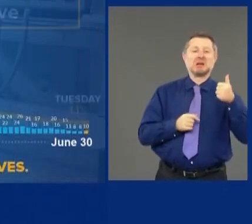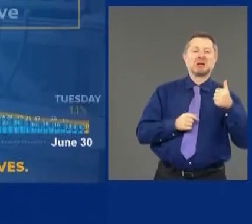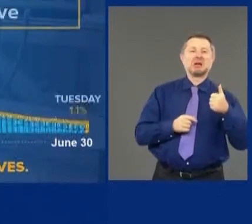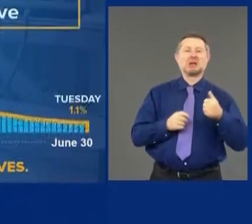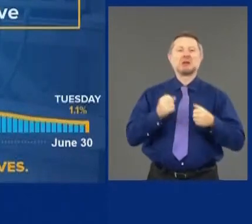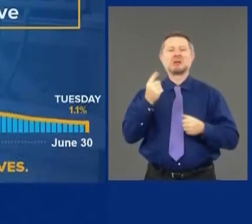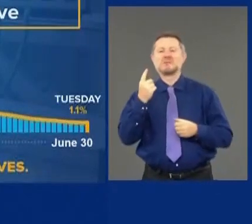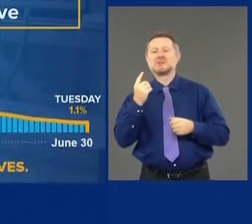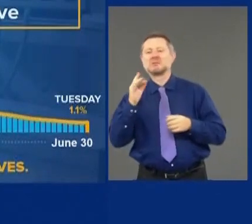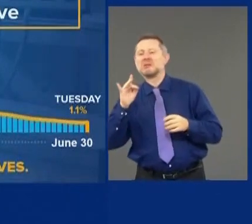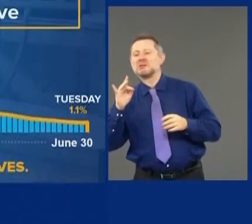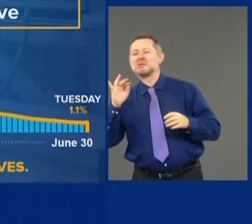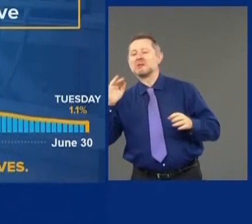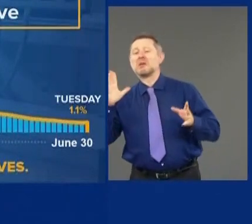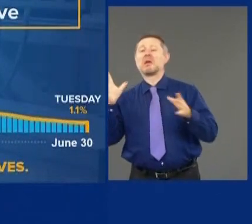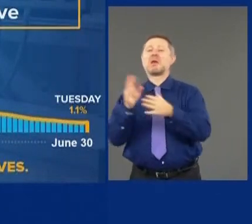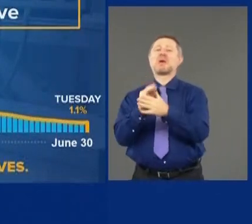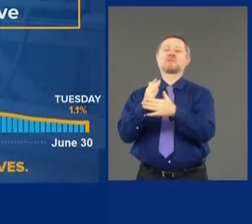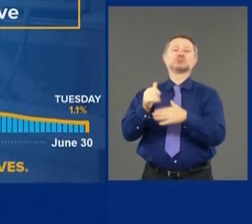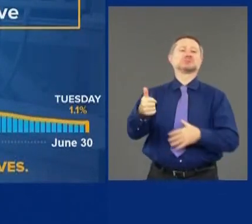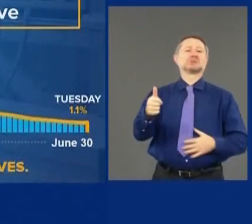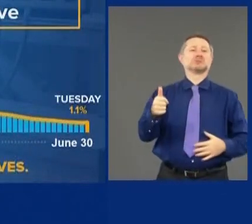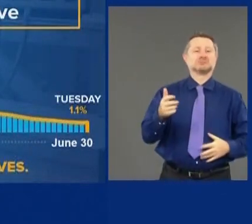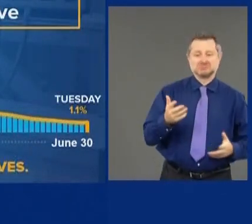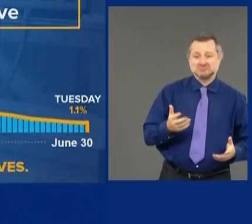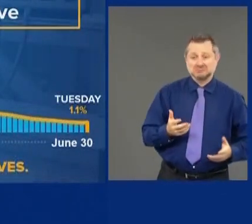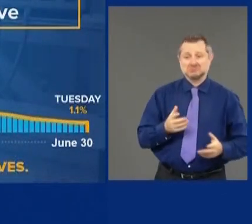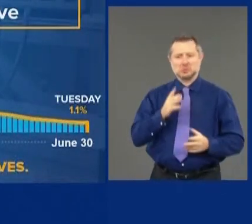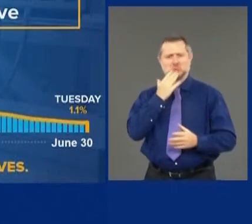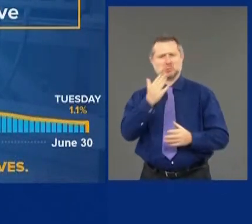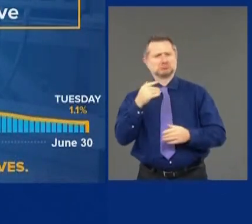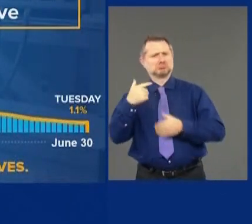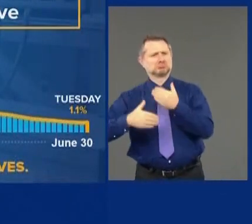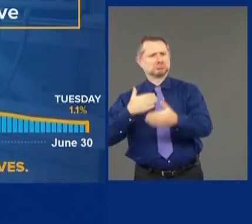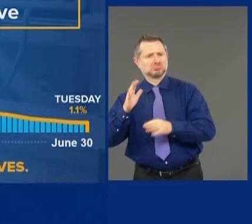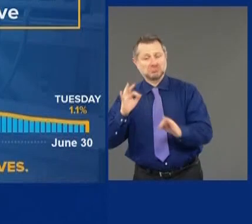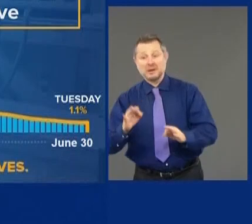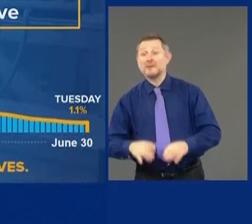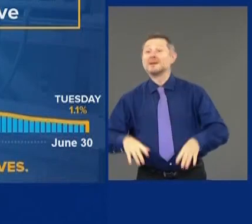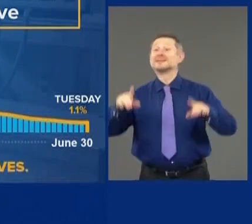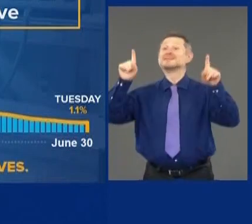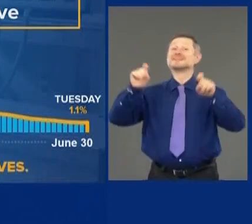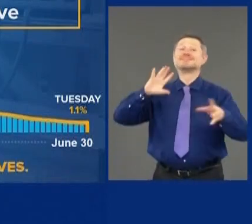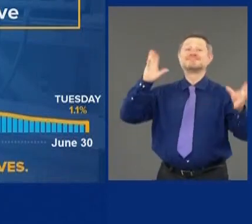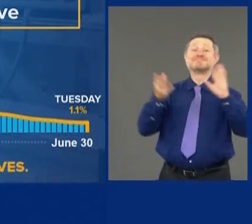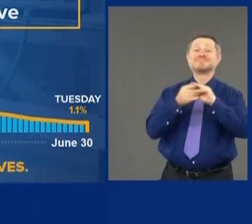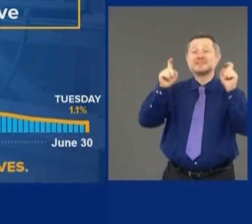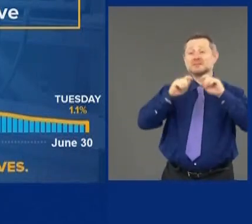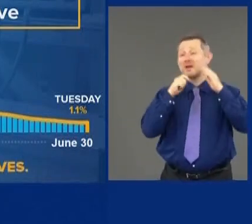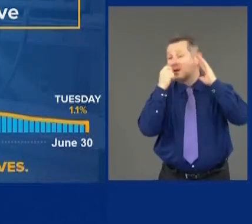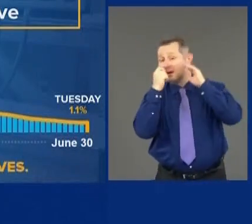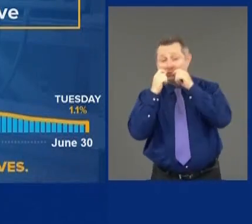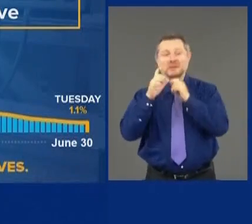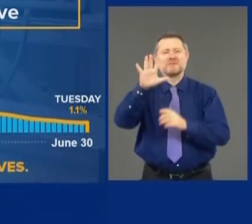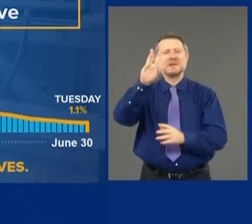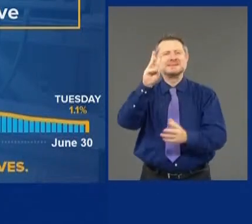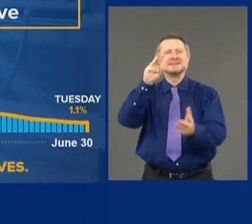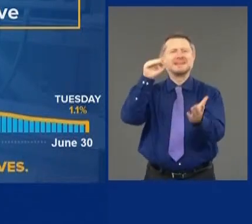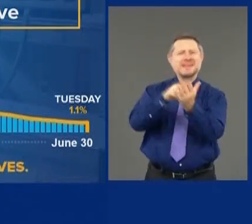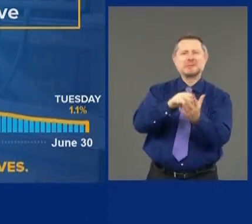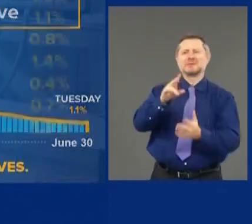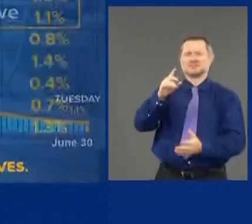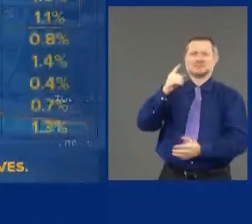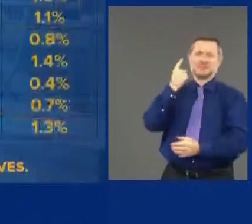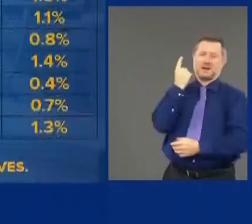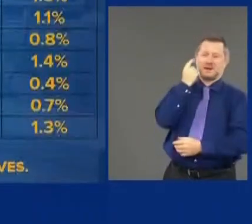11. So that's headed in the right direction. We did 56,000 tests yesterday, positive rate of 1.1,